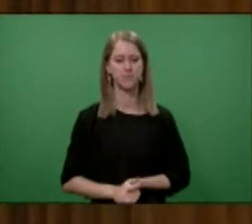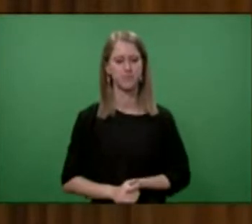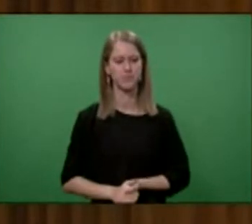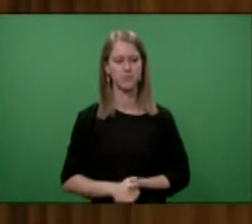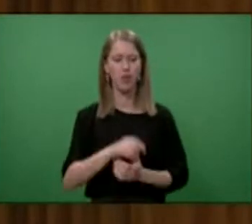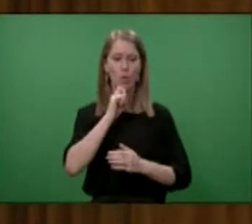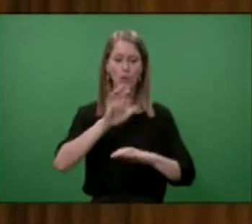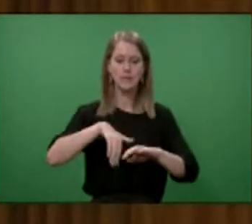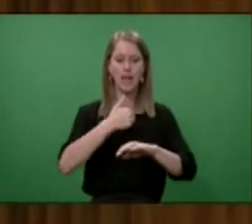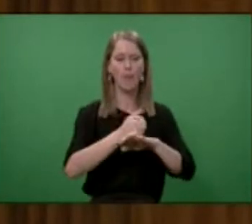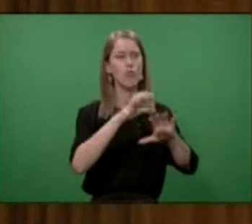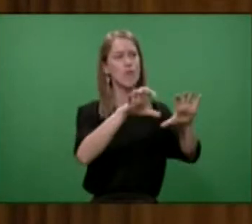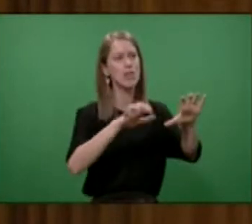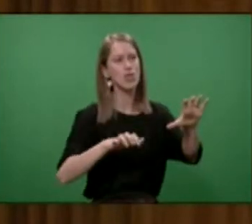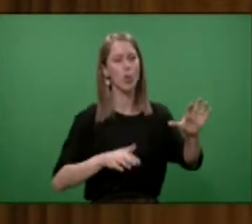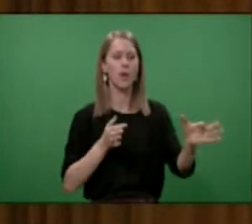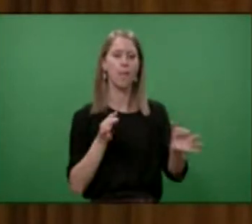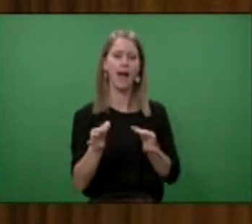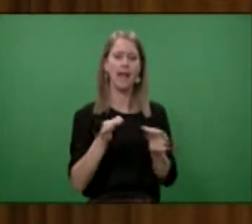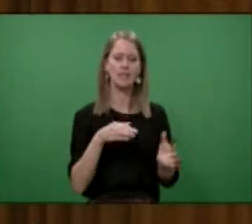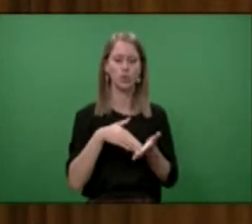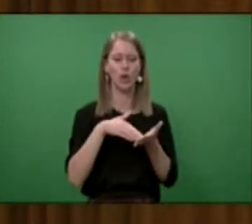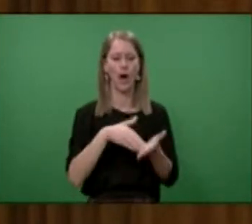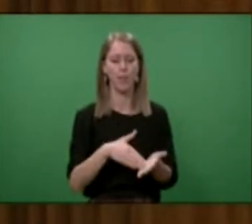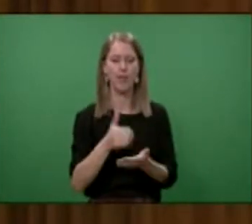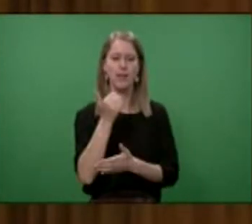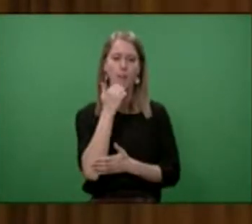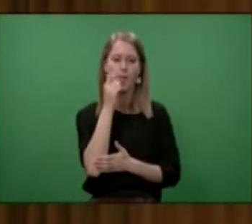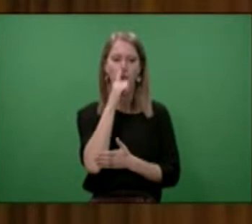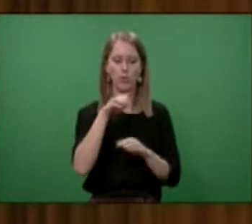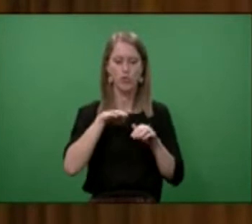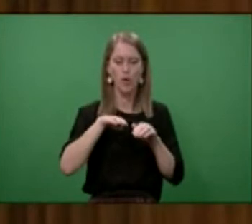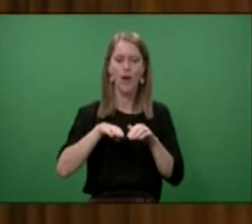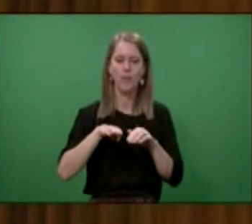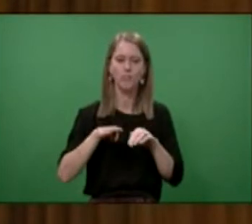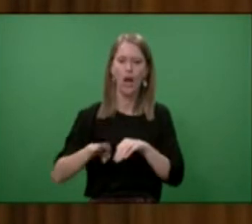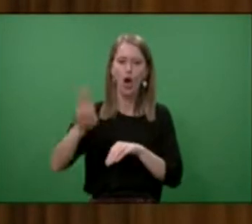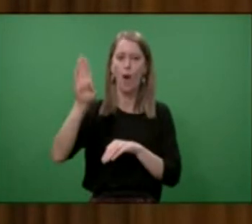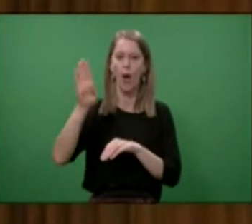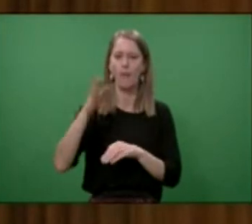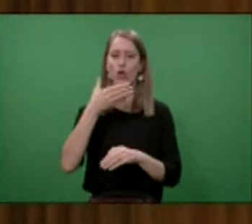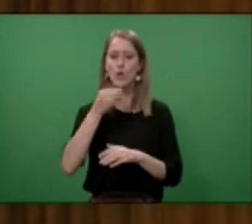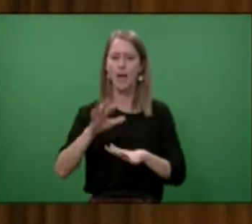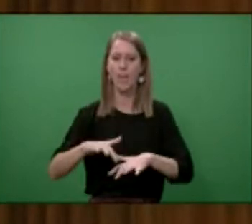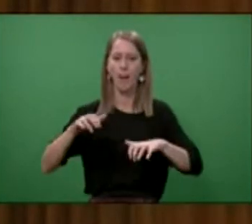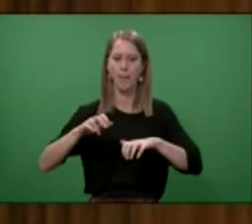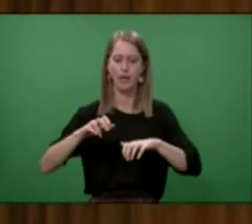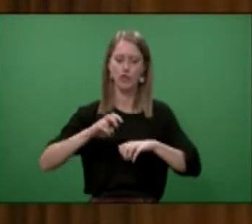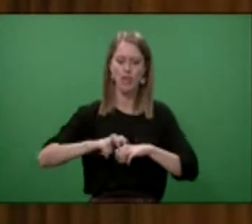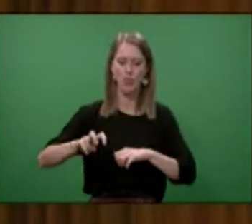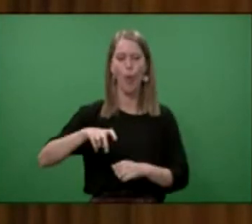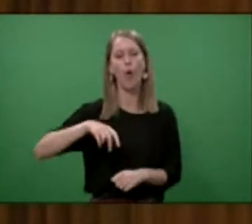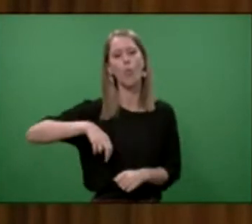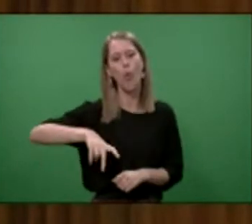implement region-specific plans to increase the number of people using public transport and walking and cycling.